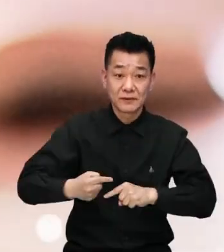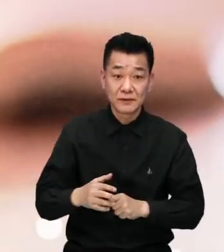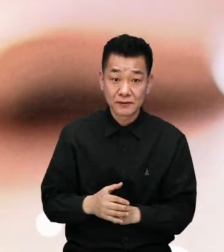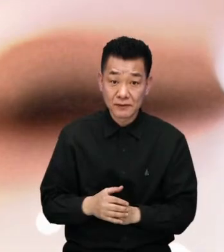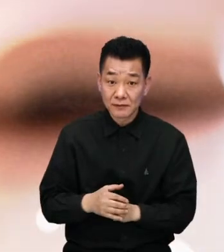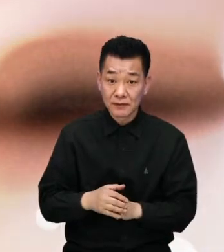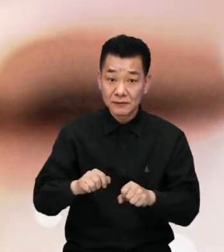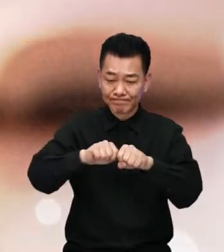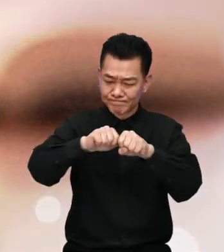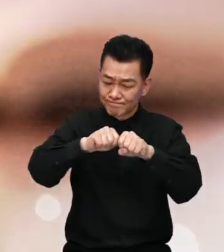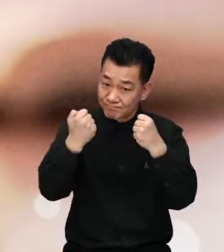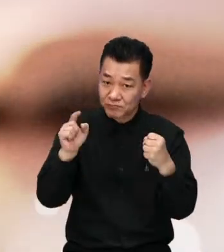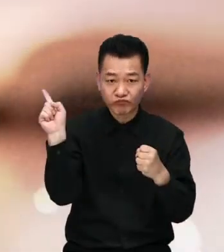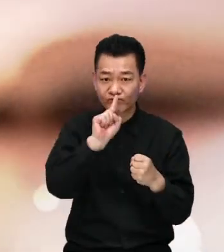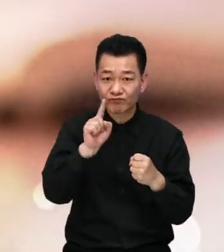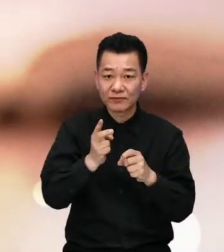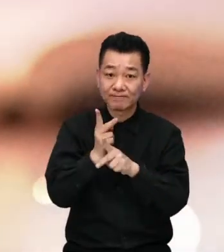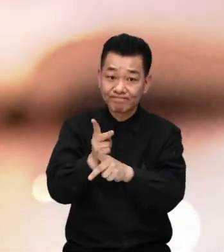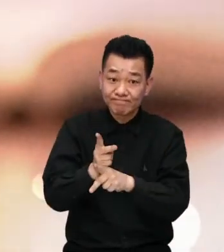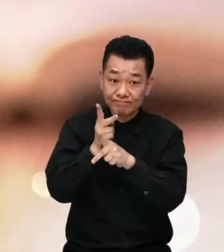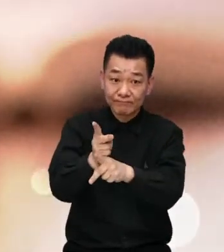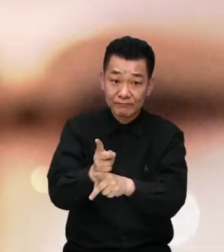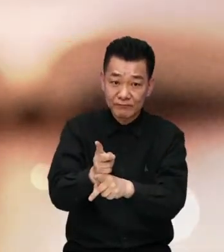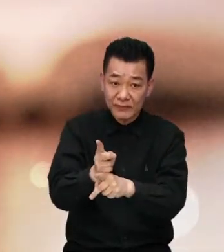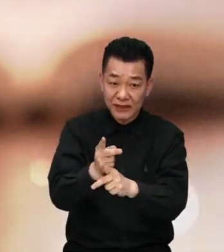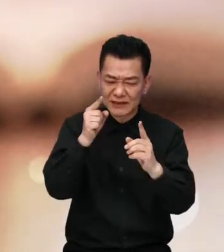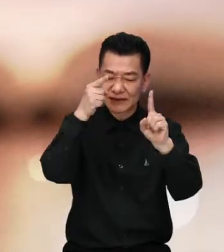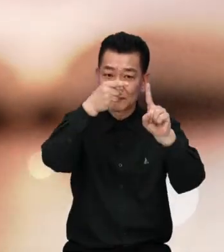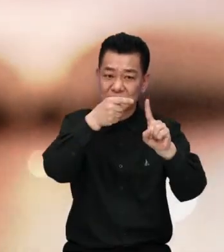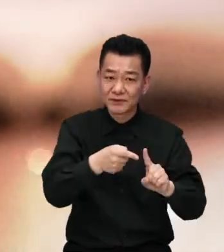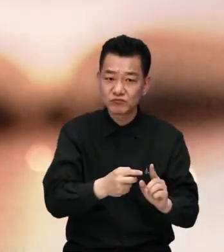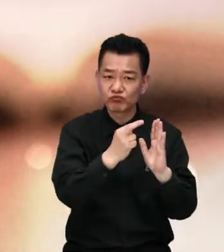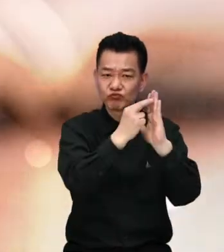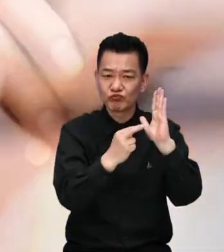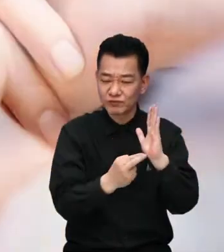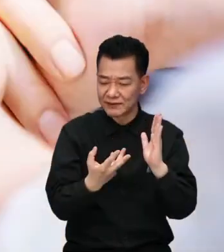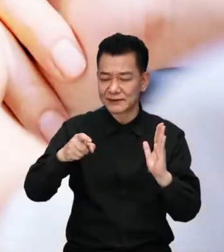So specific regulations are needed to make sure promises are kept.